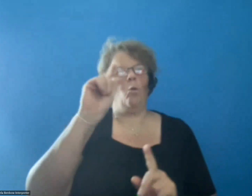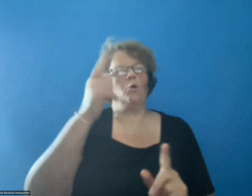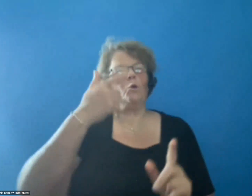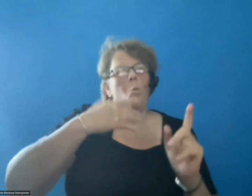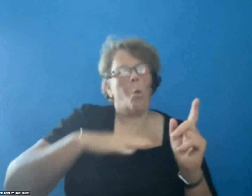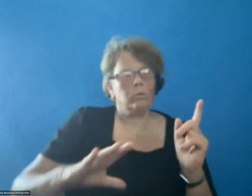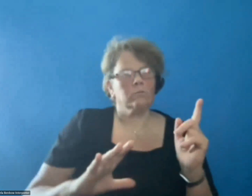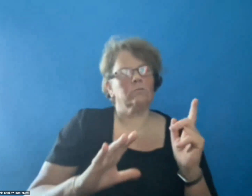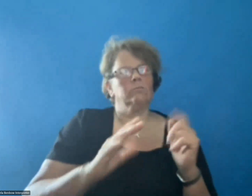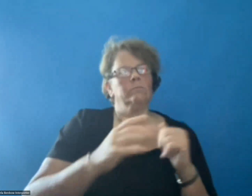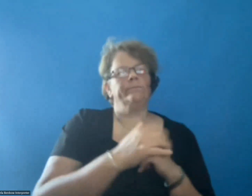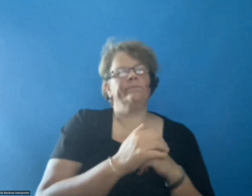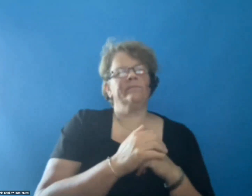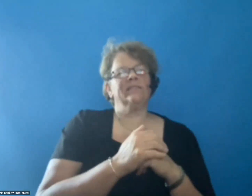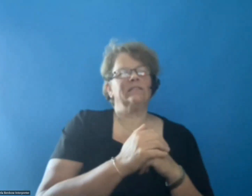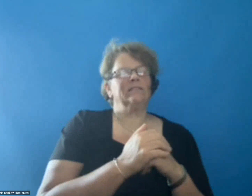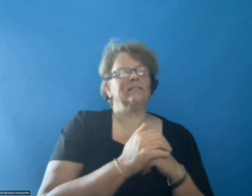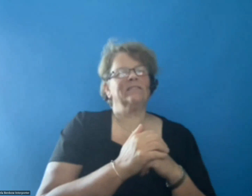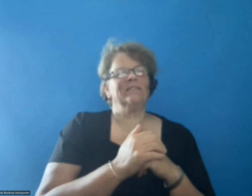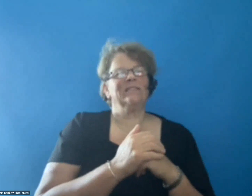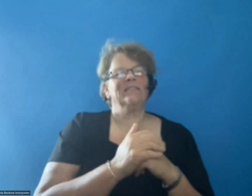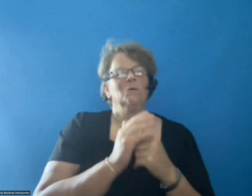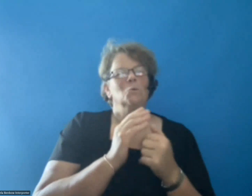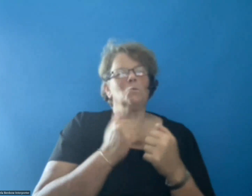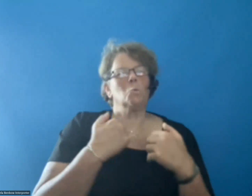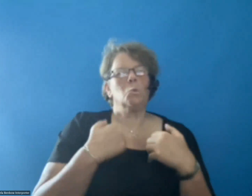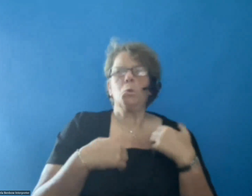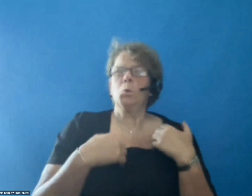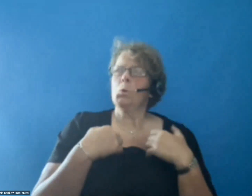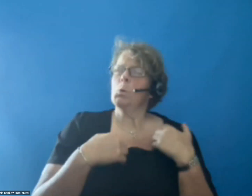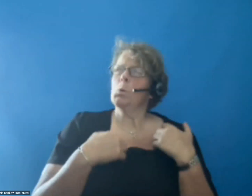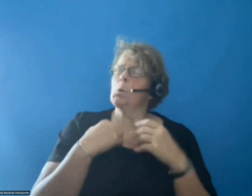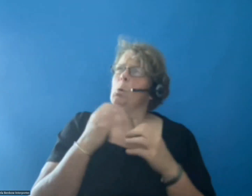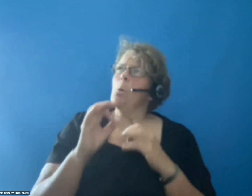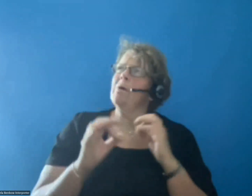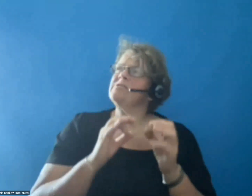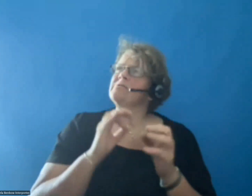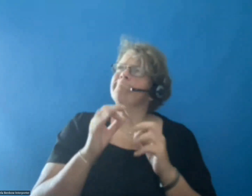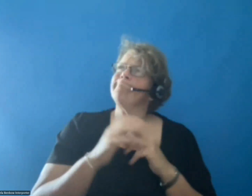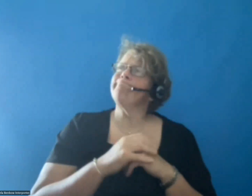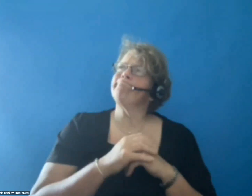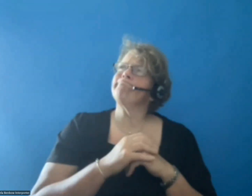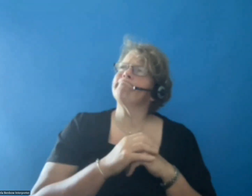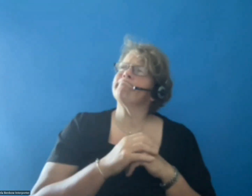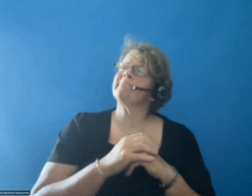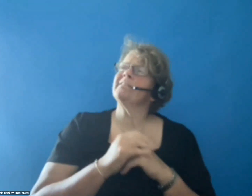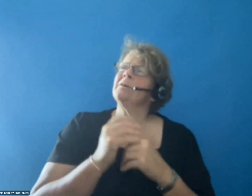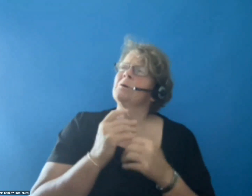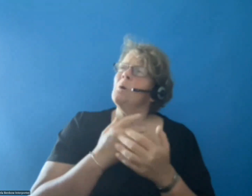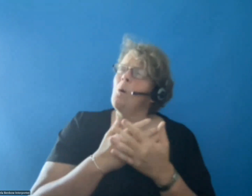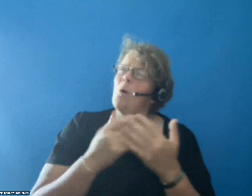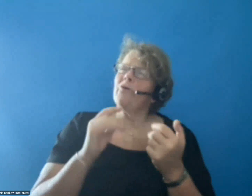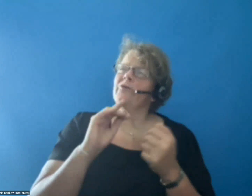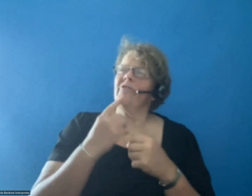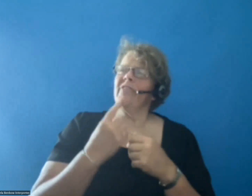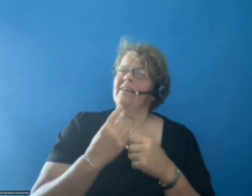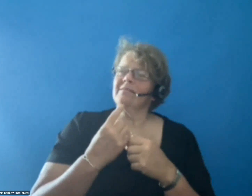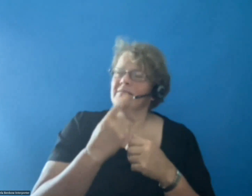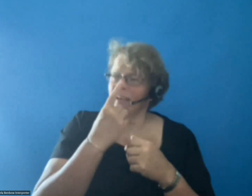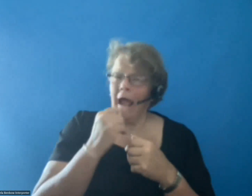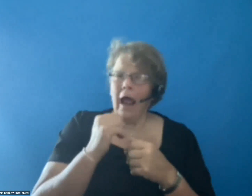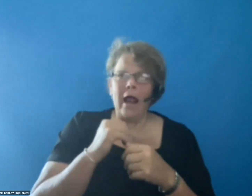Gosh, no, that I mean, that's a very very interesting question, isn't it? Because I suppose there are lots of things that can get in the way of the best laid